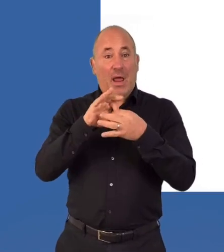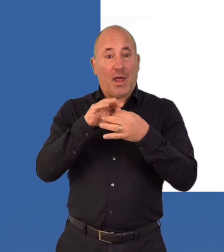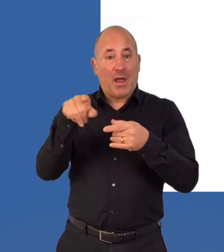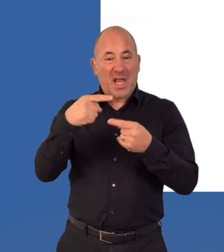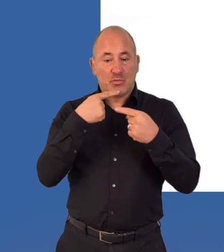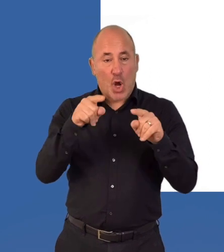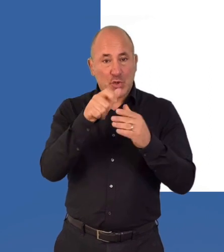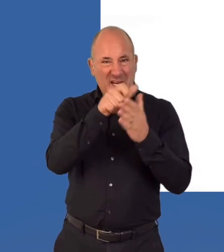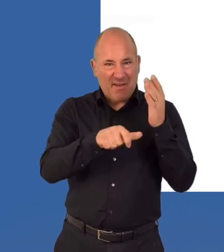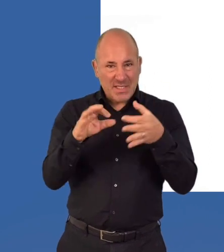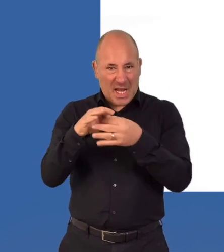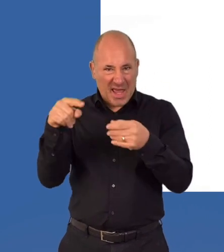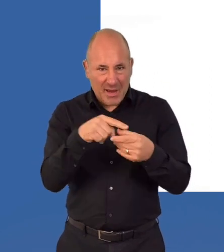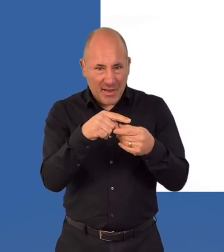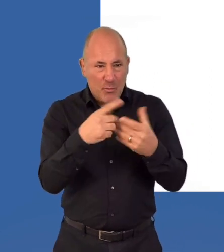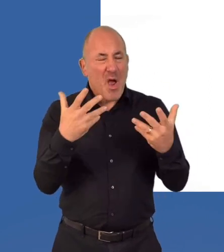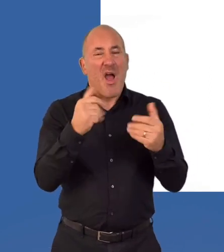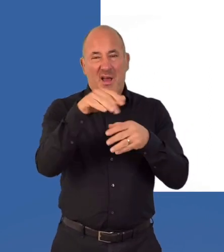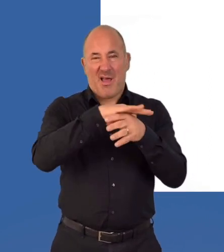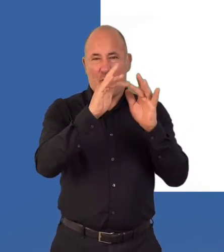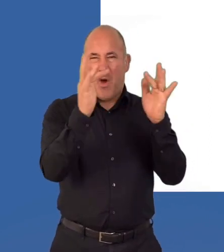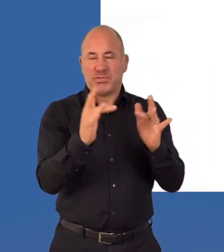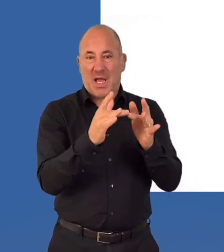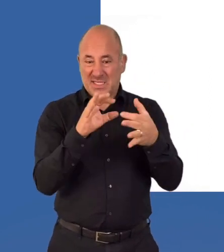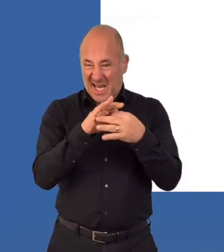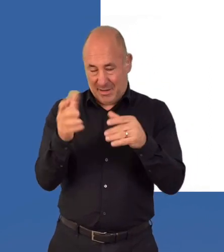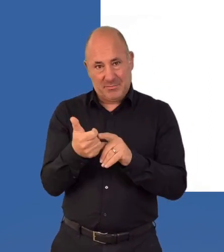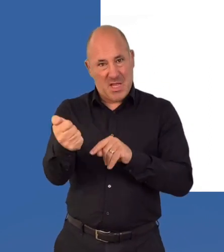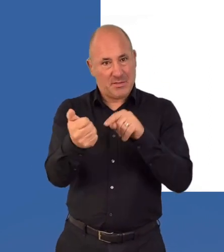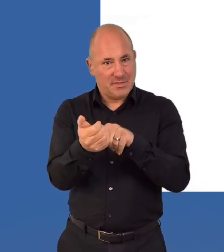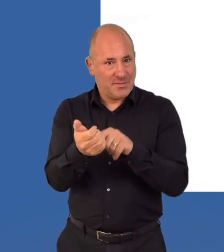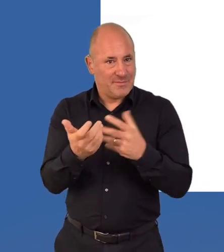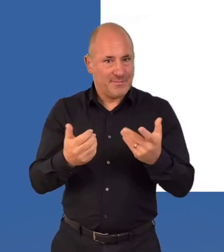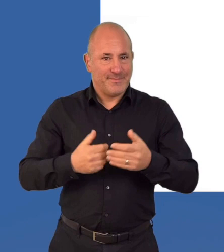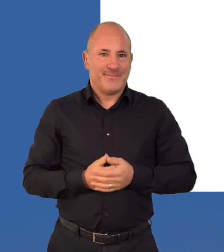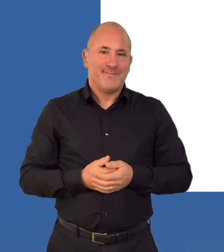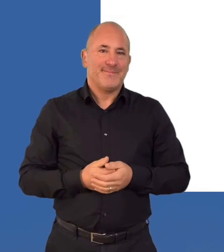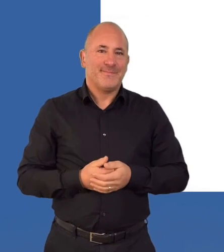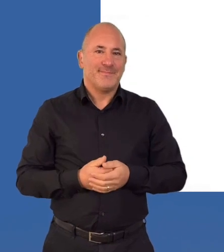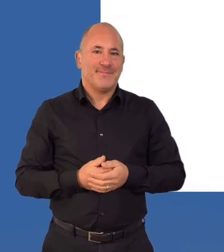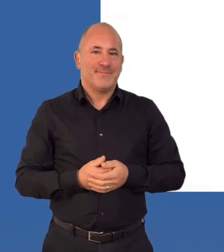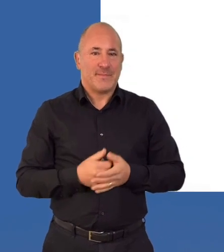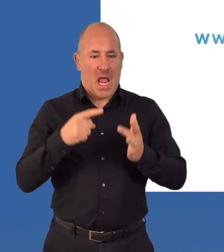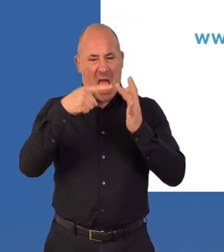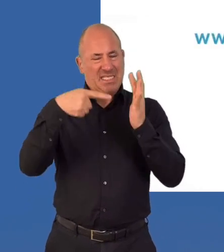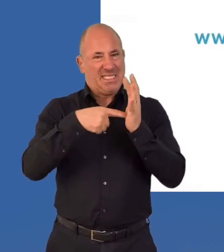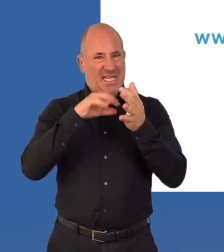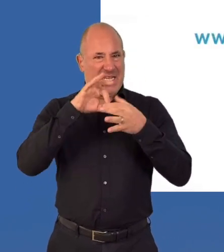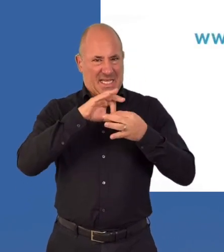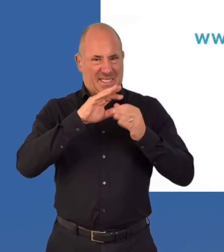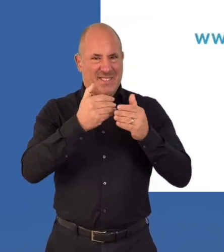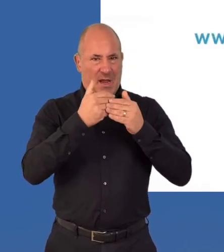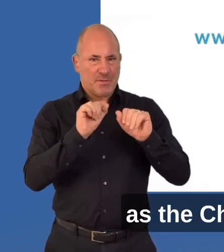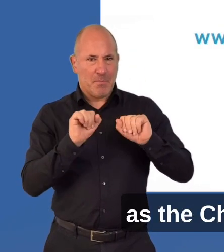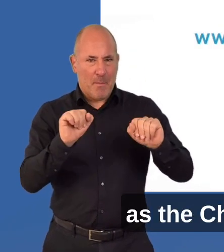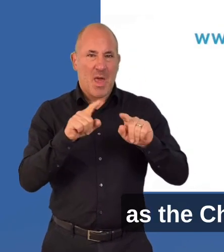a link to the patient instruction leaflet, which will be available on local websites. IT-based safety